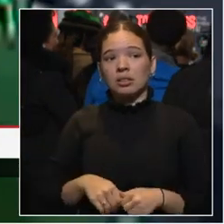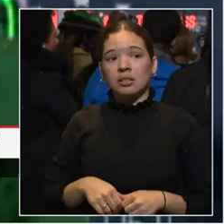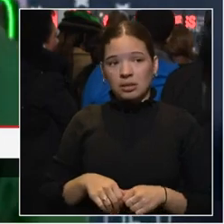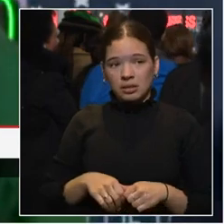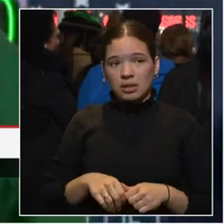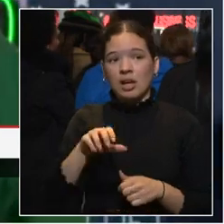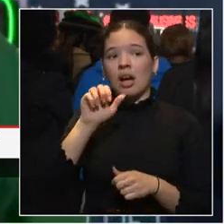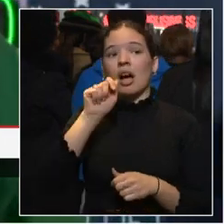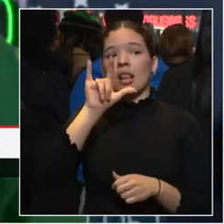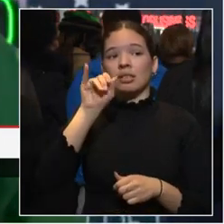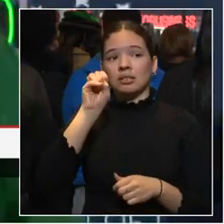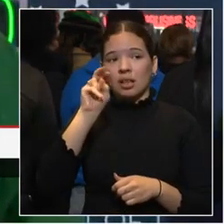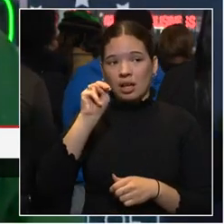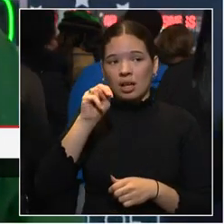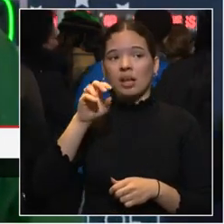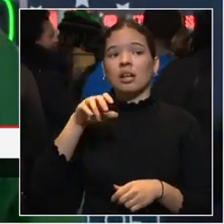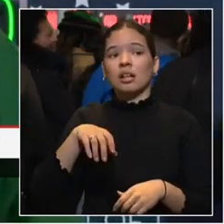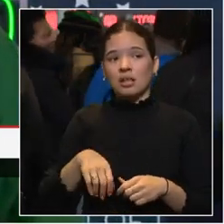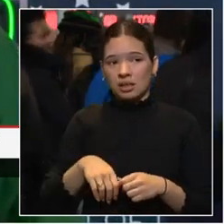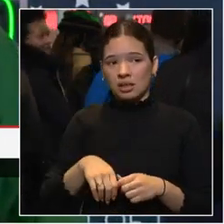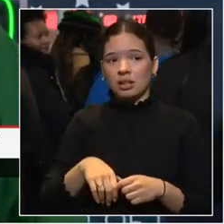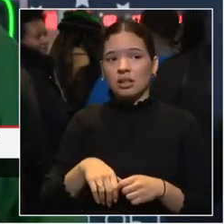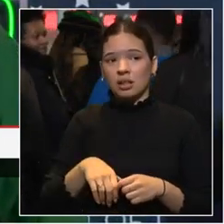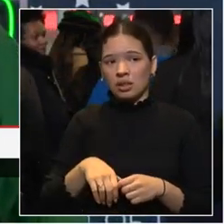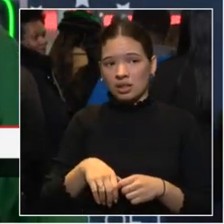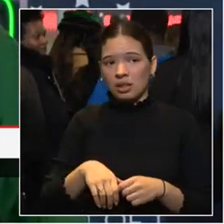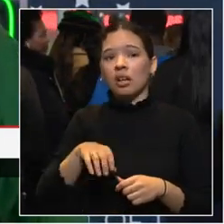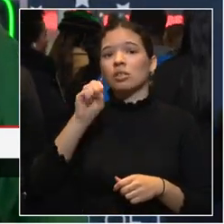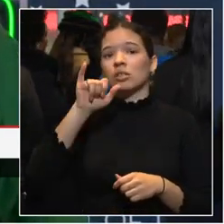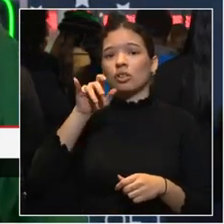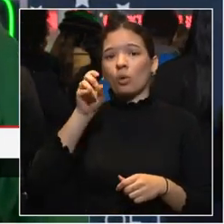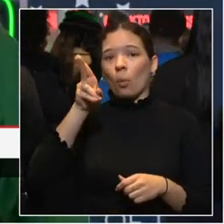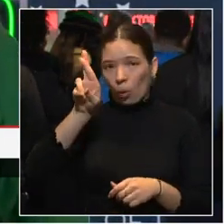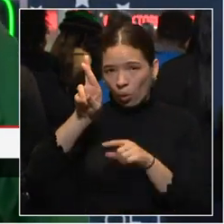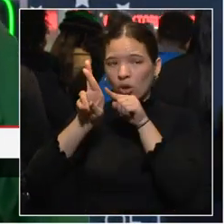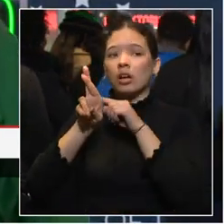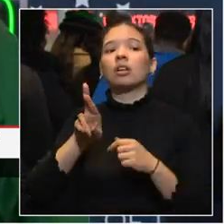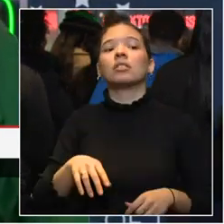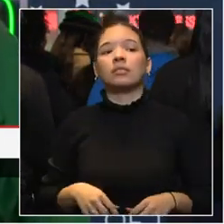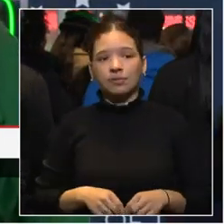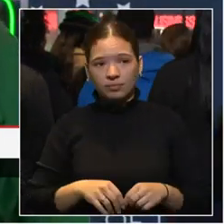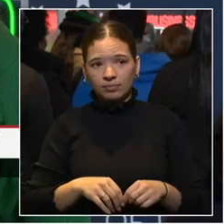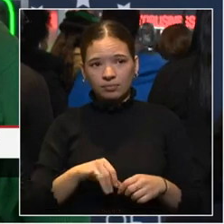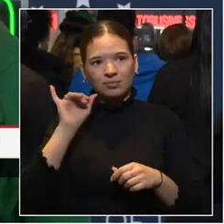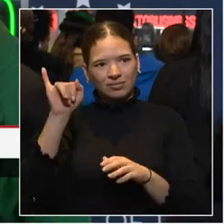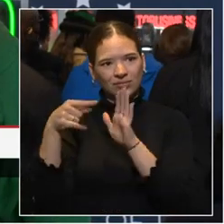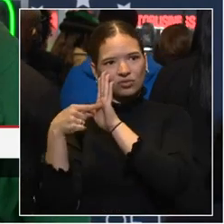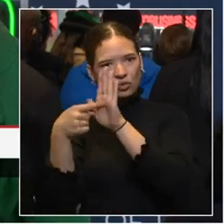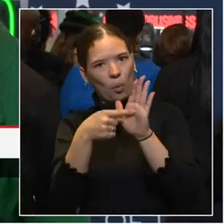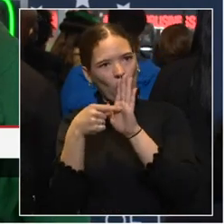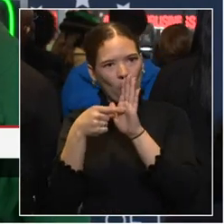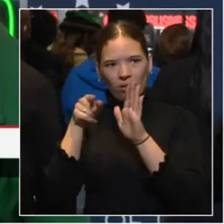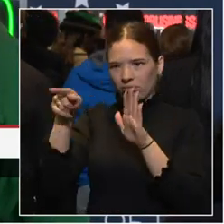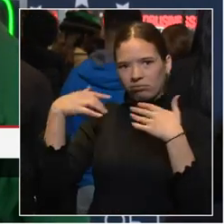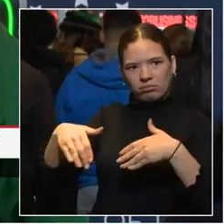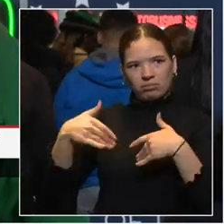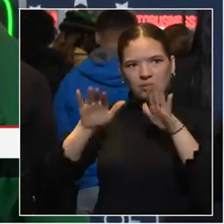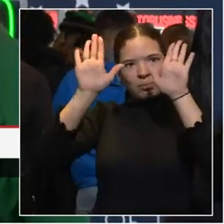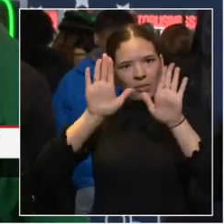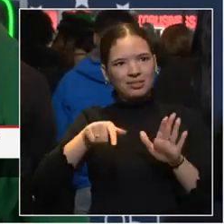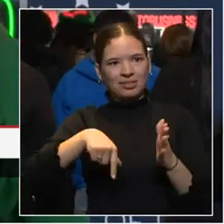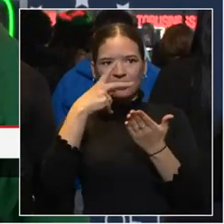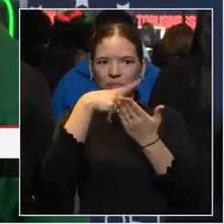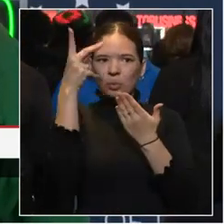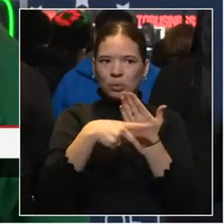to the great opportunities available to young people in the SYEP program. I now have the pleasure to introduce the future